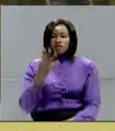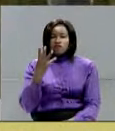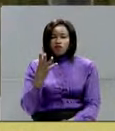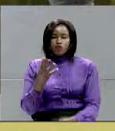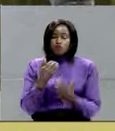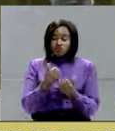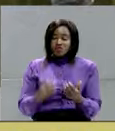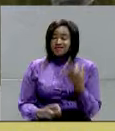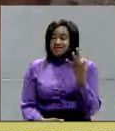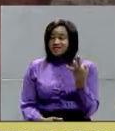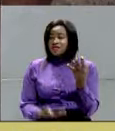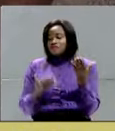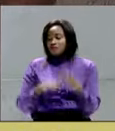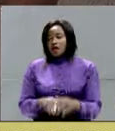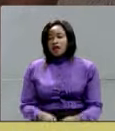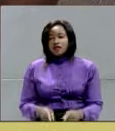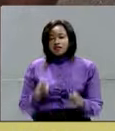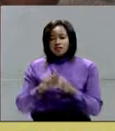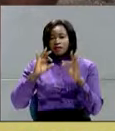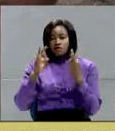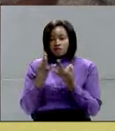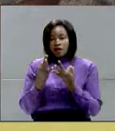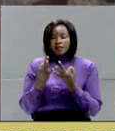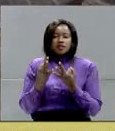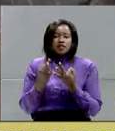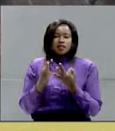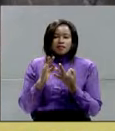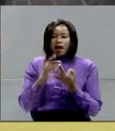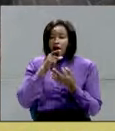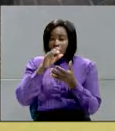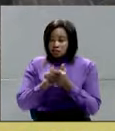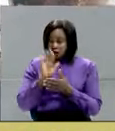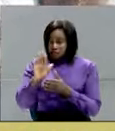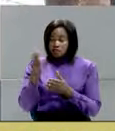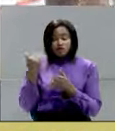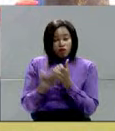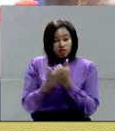three of her children, including the family's breadwinner, her husband.